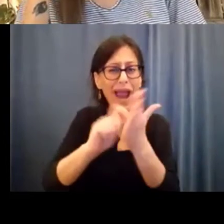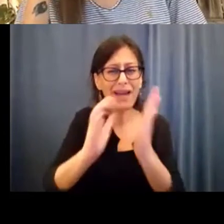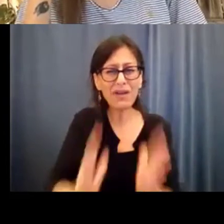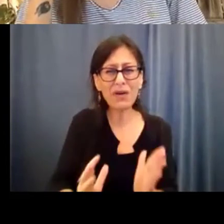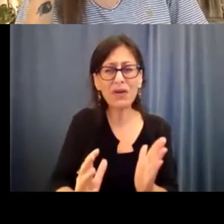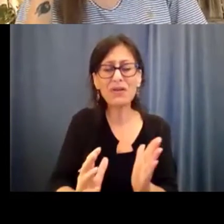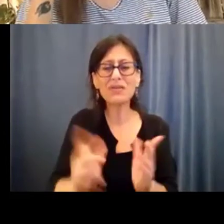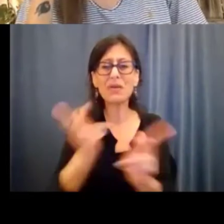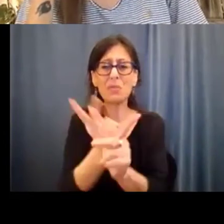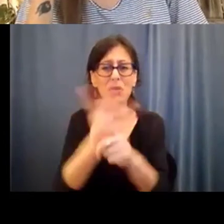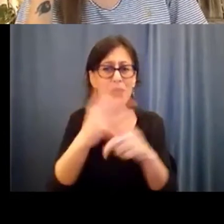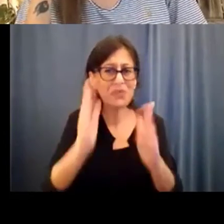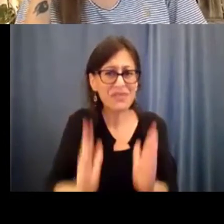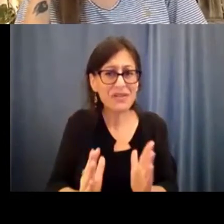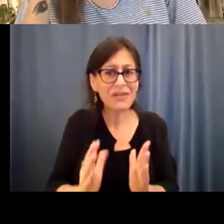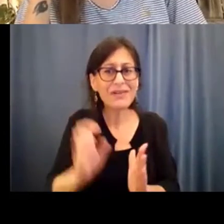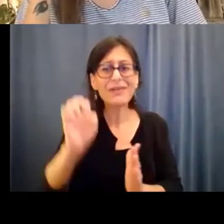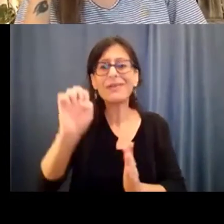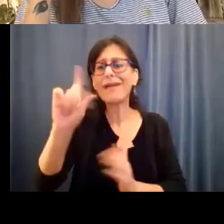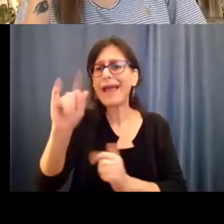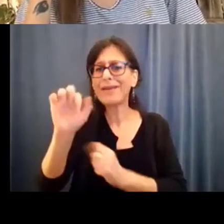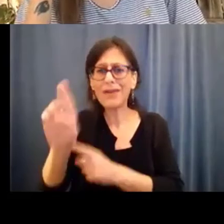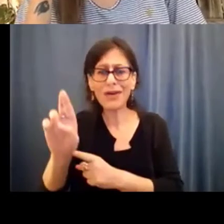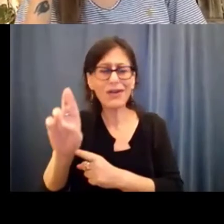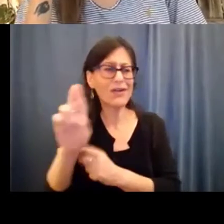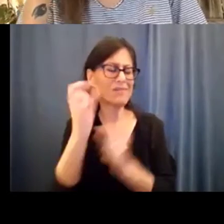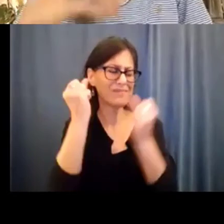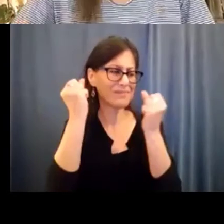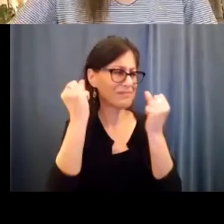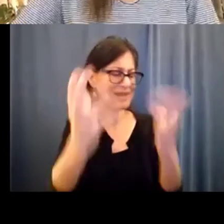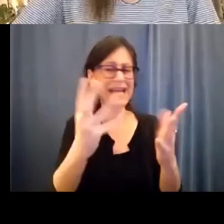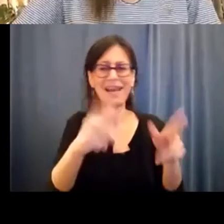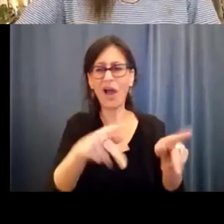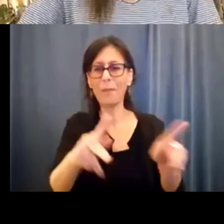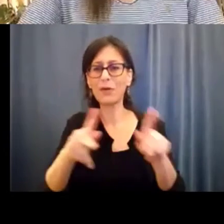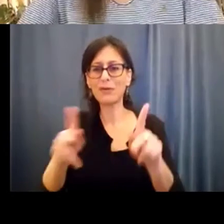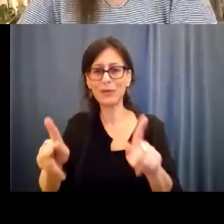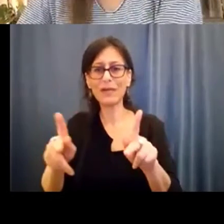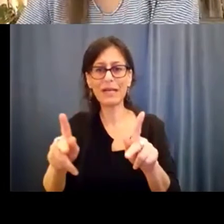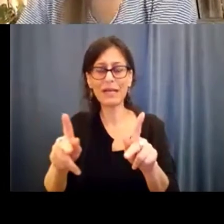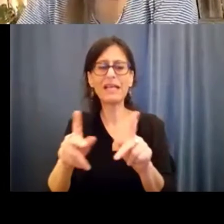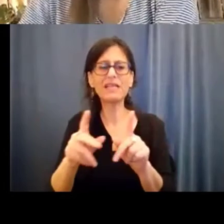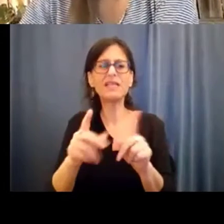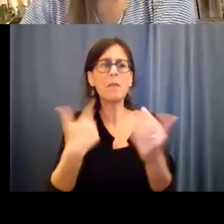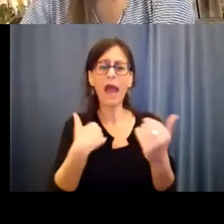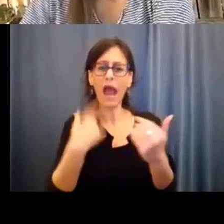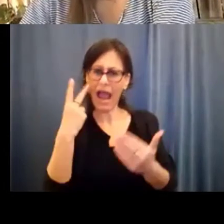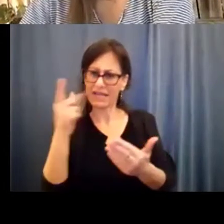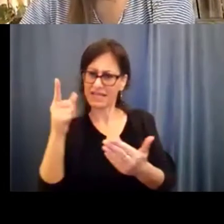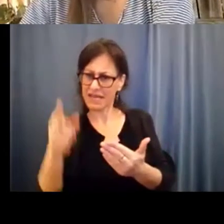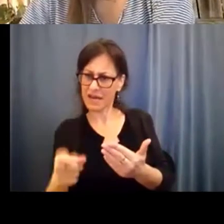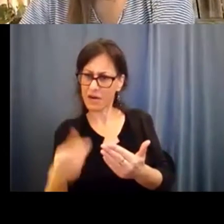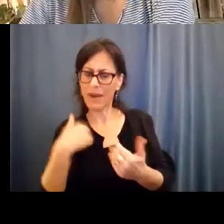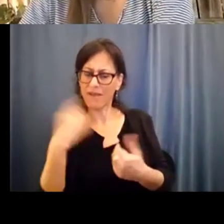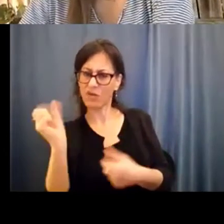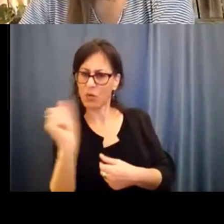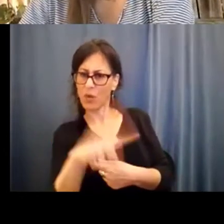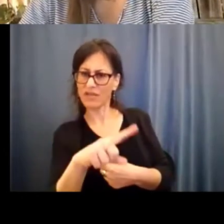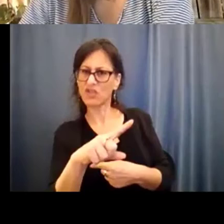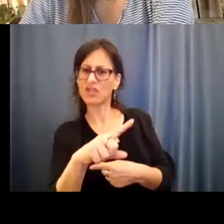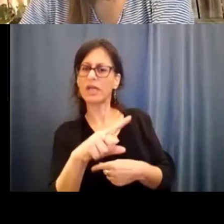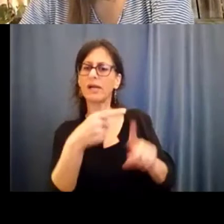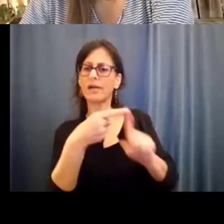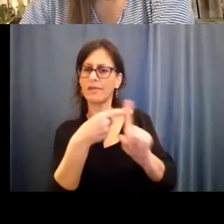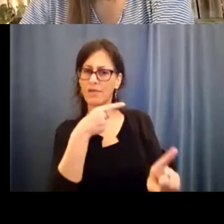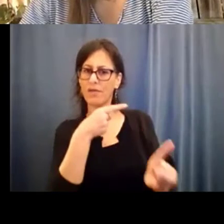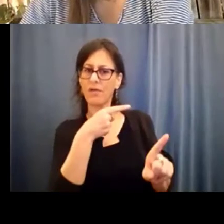writers, producers, editors, people that there's a lot of opportunities, and we want to get to that. But first, let's get to a question that we